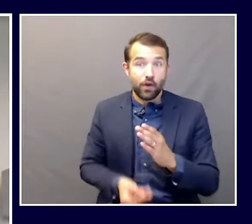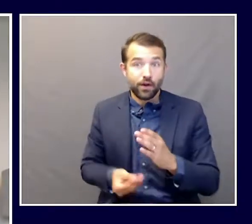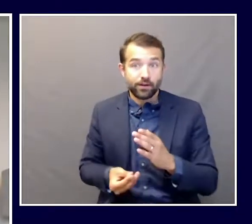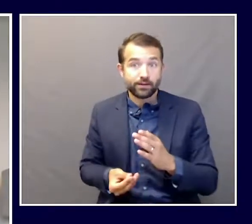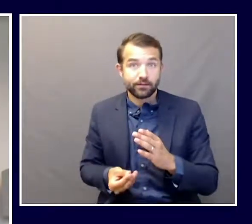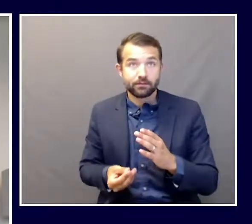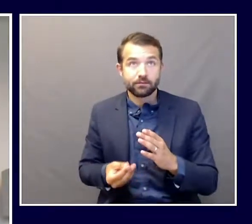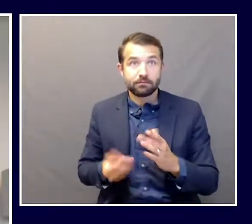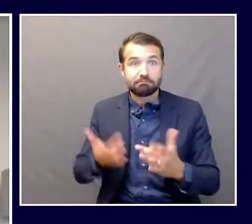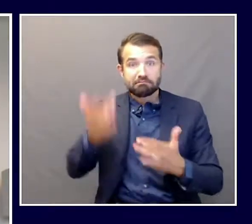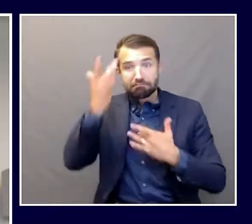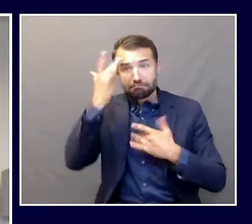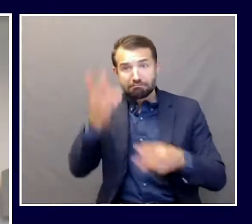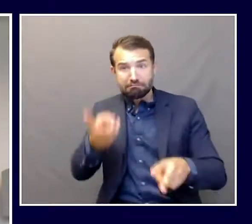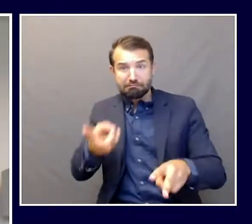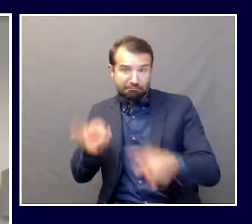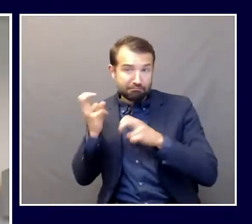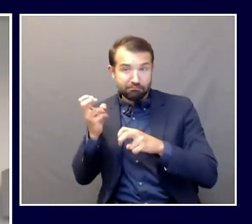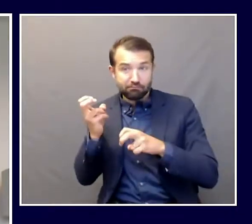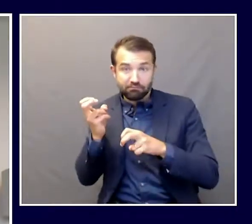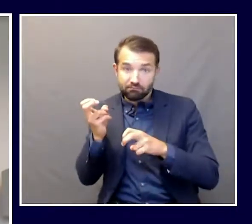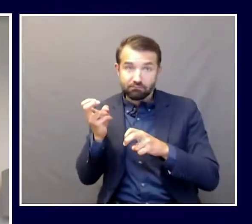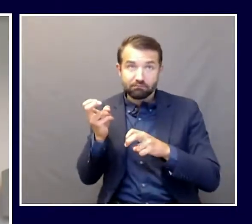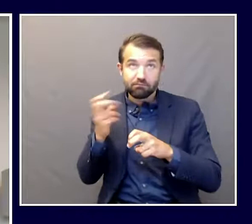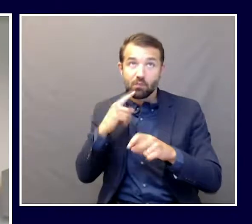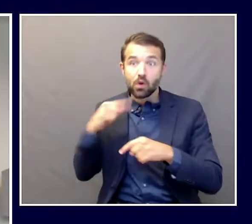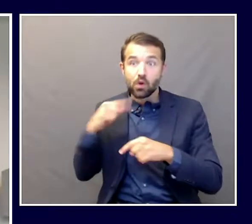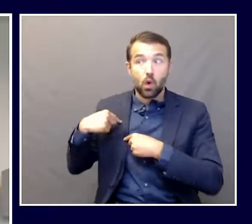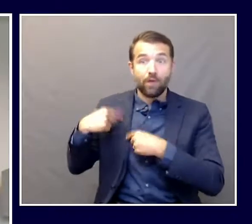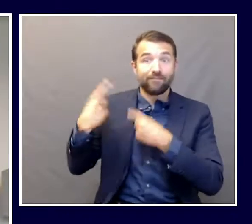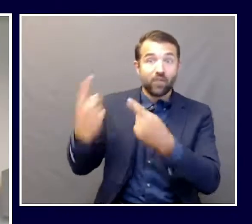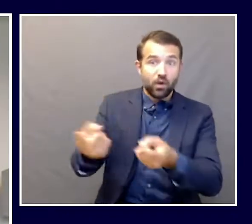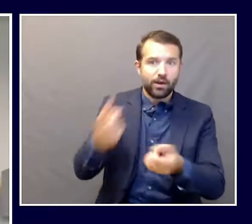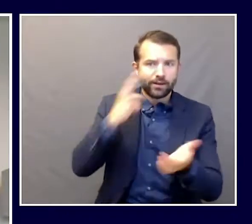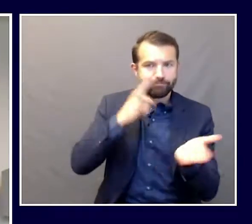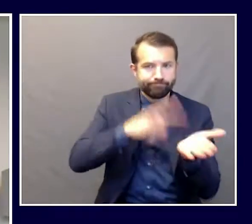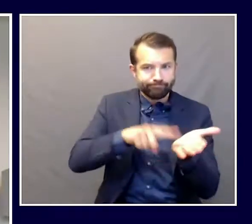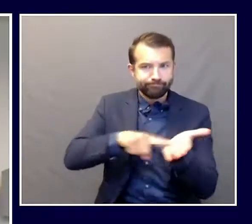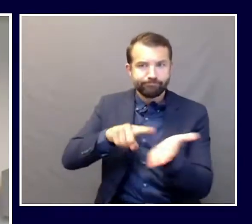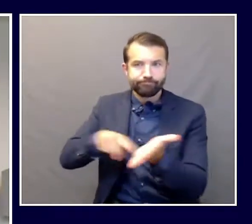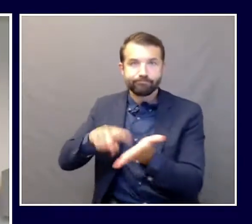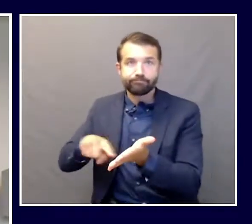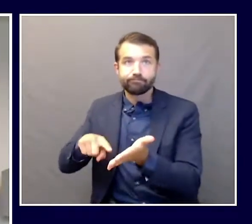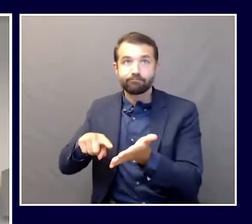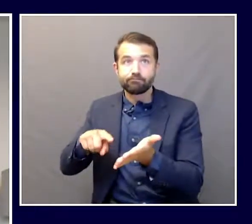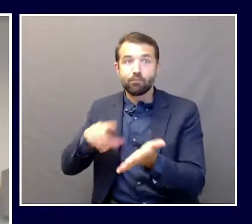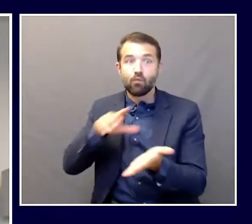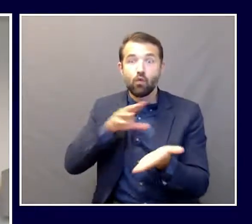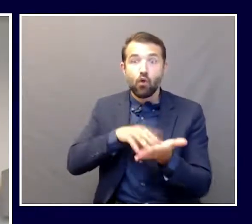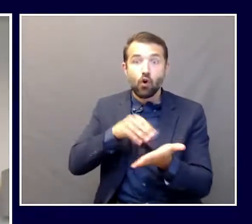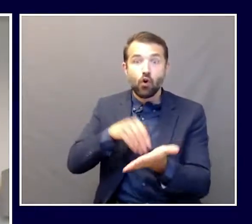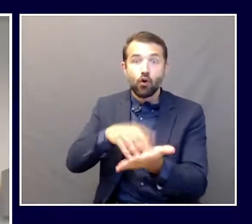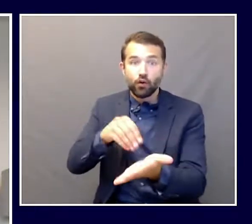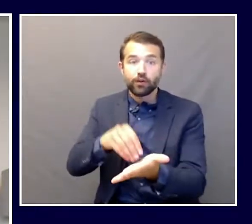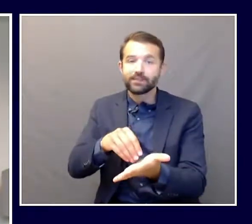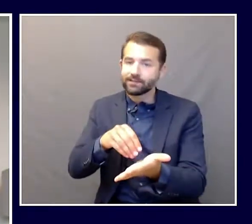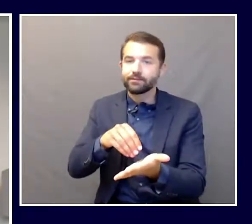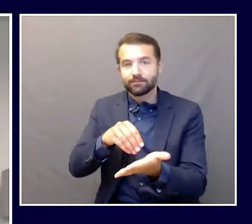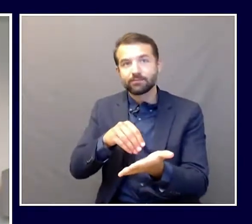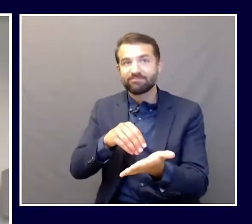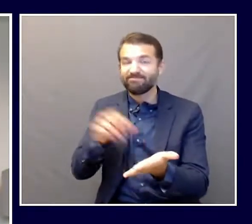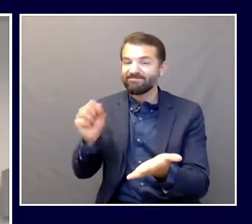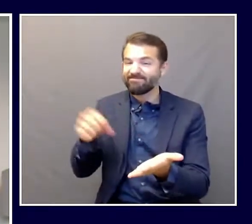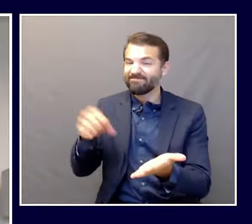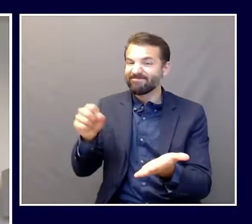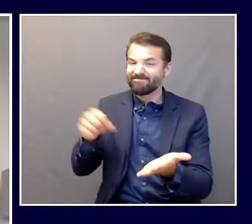the likelihood of somebody landing in the hospital if they're younger, 12 to 18 or 18 to 30. The